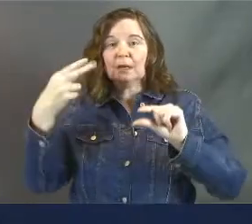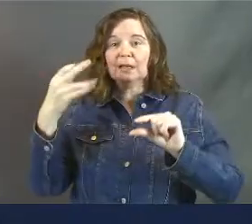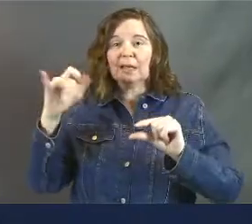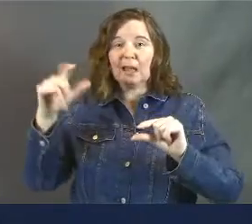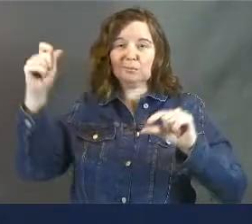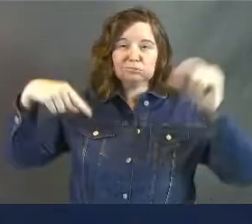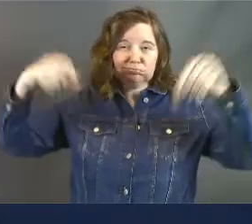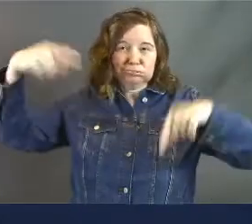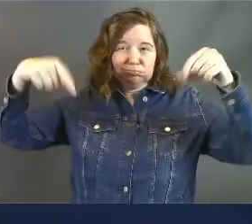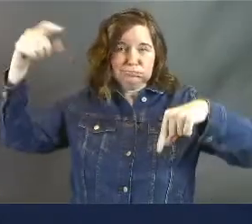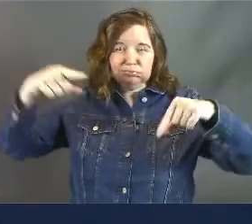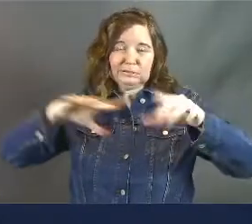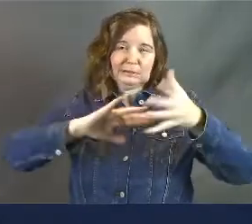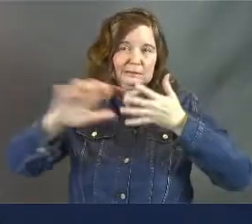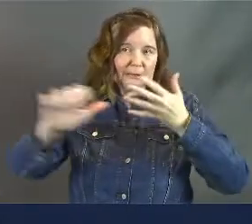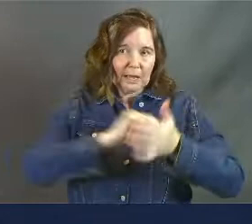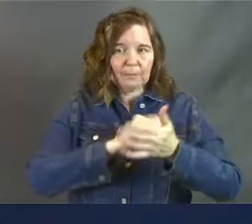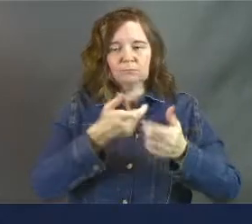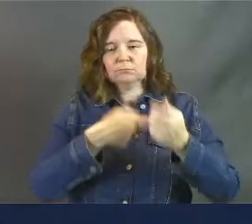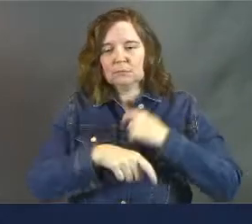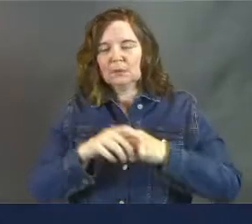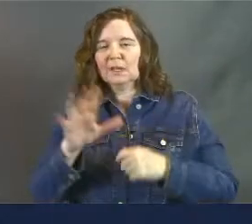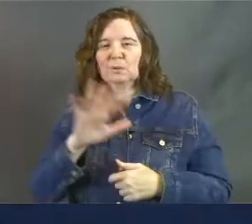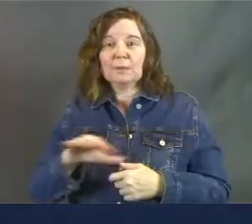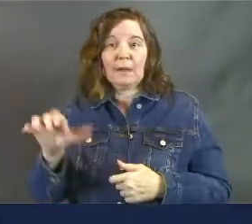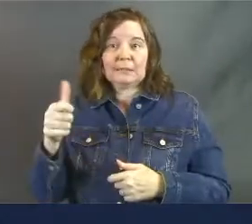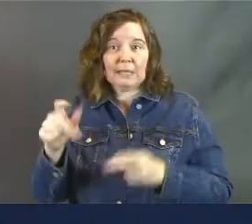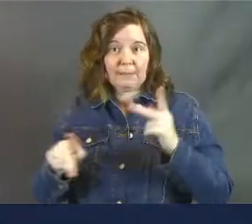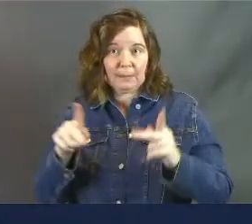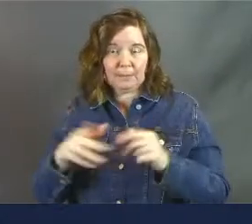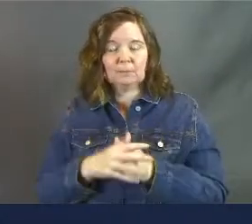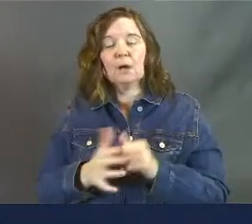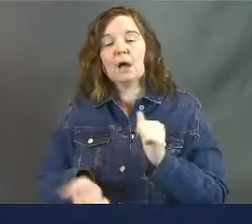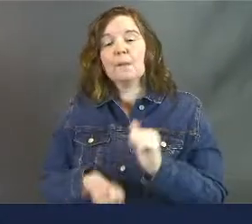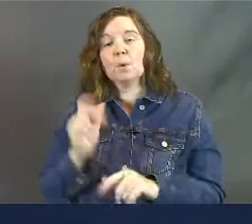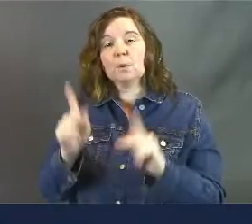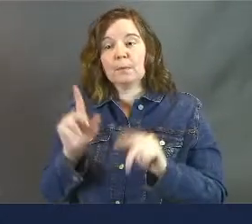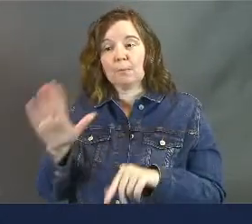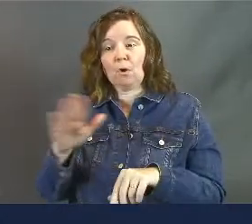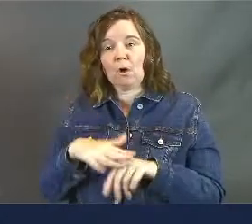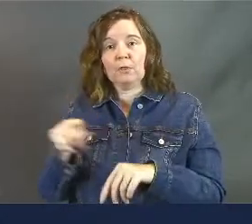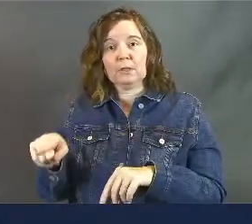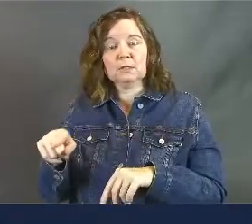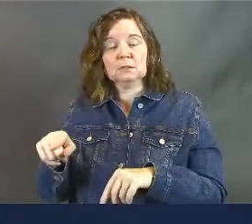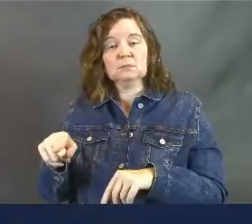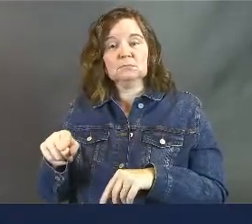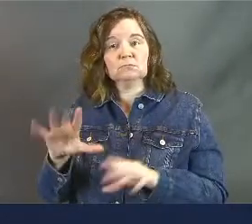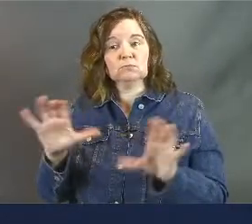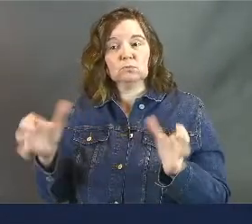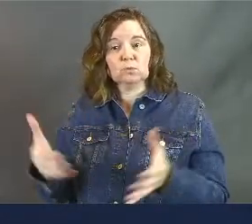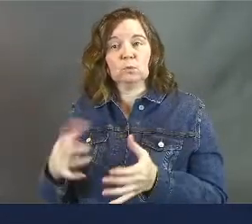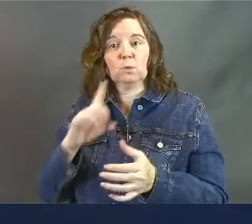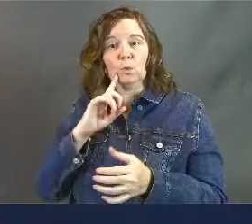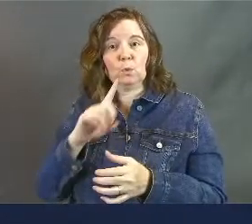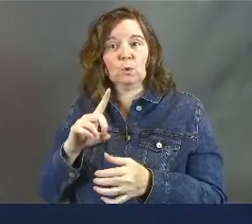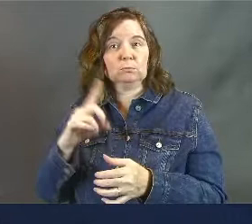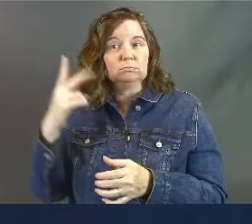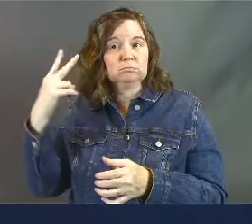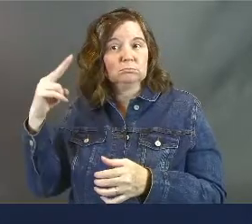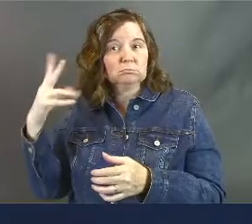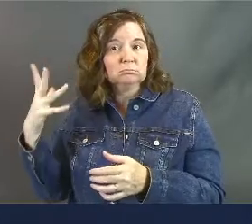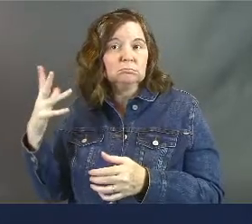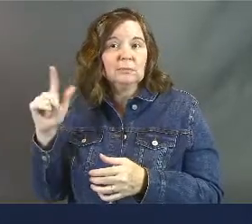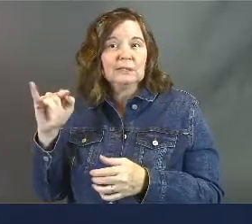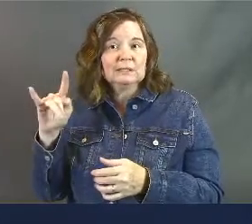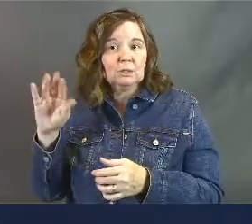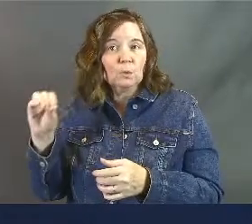it damaged them. They needed to be replaced. And this was a crew of about 10 people. And most of the people on this crew were Latino.